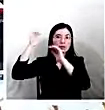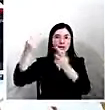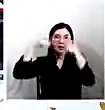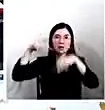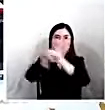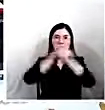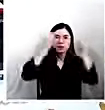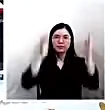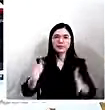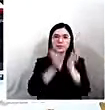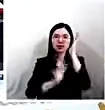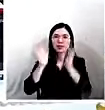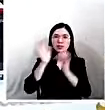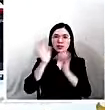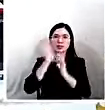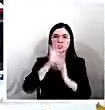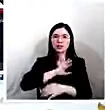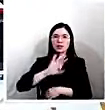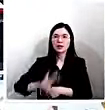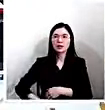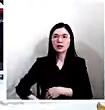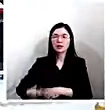our Savior, Jesus Christ.